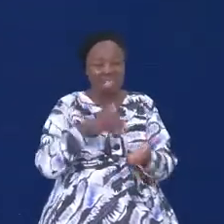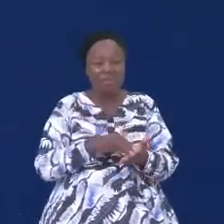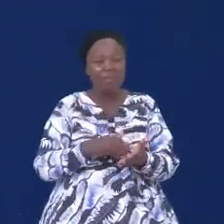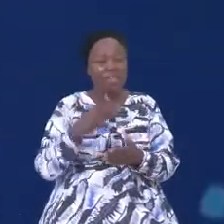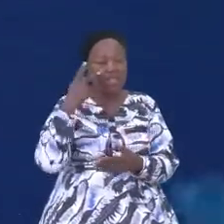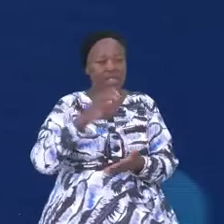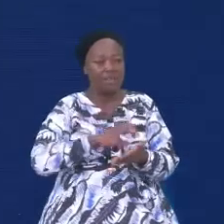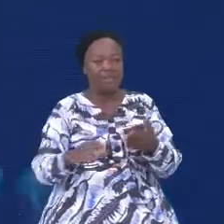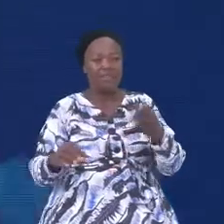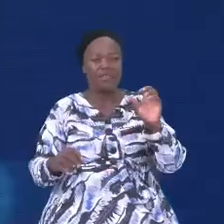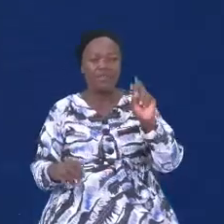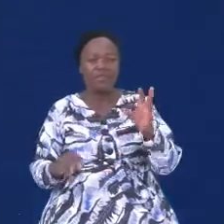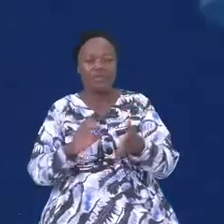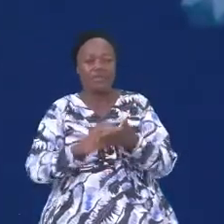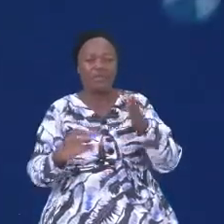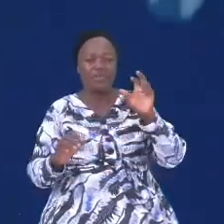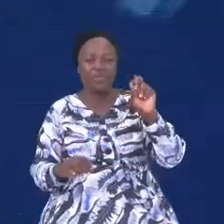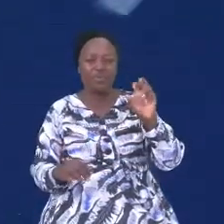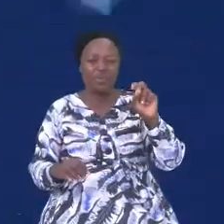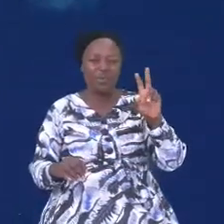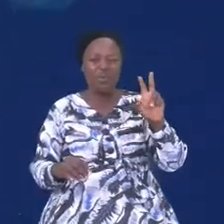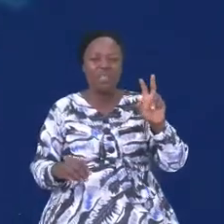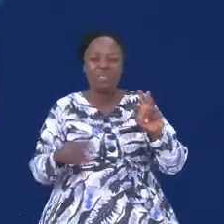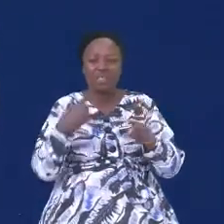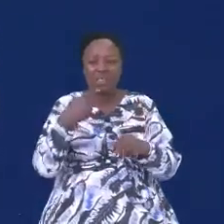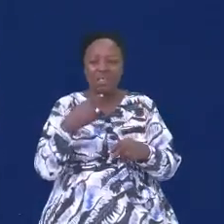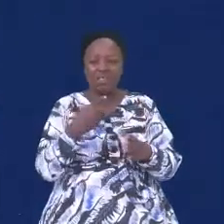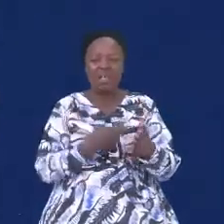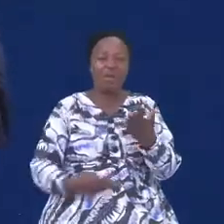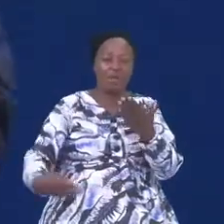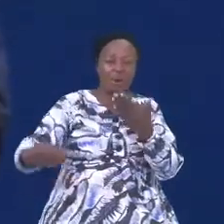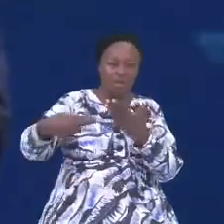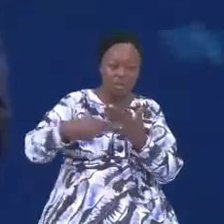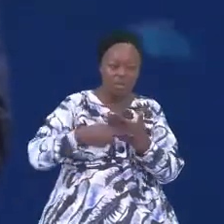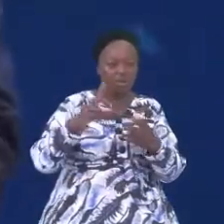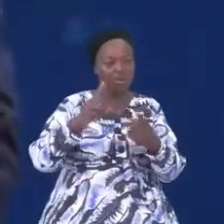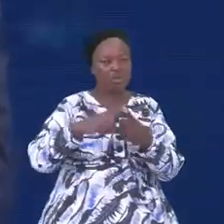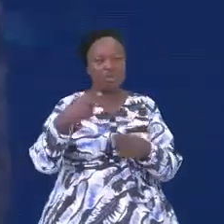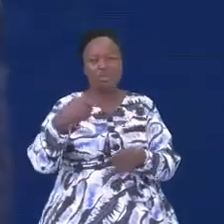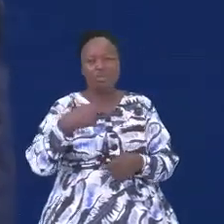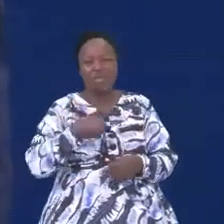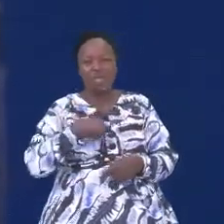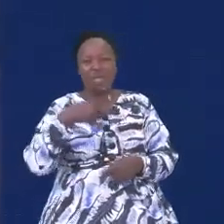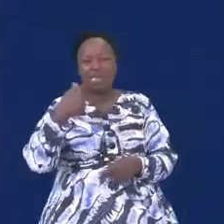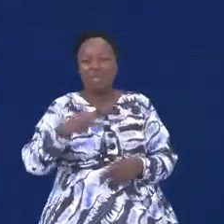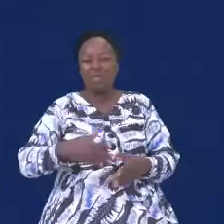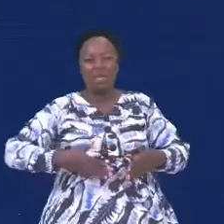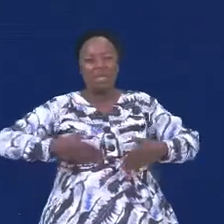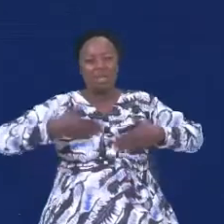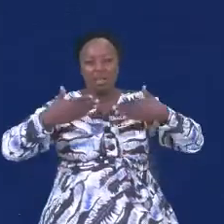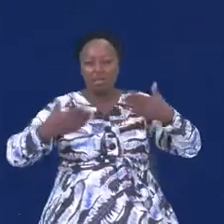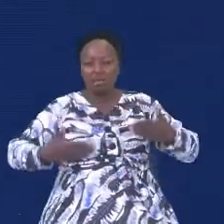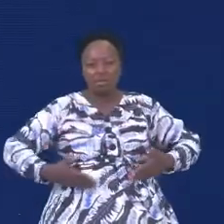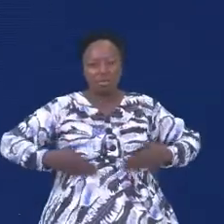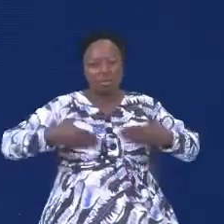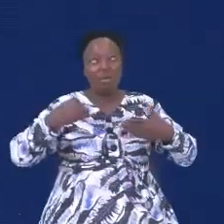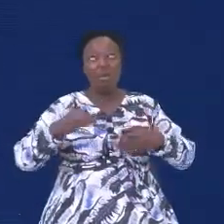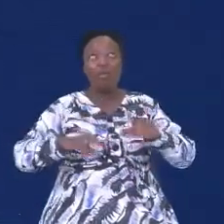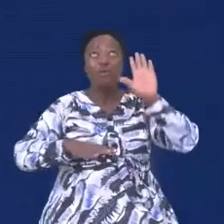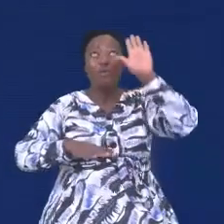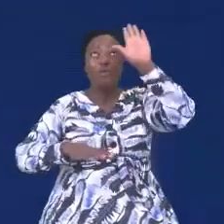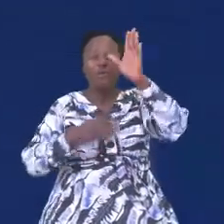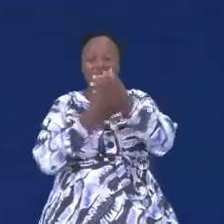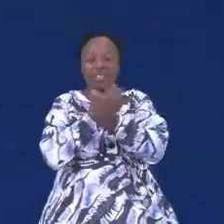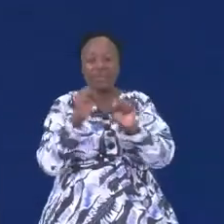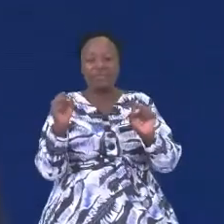12. In verse 12, it tells us, restore unto me the joy of thy